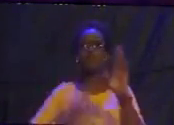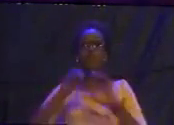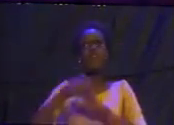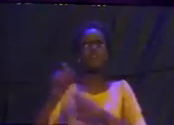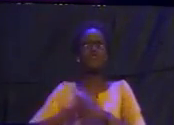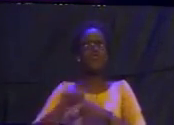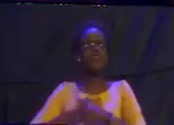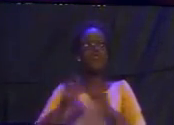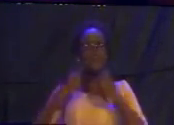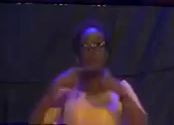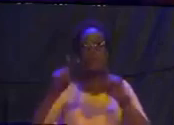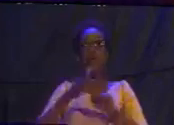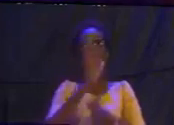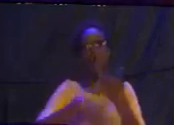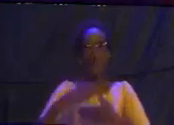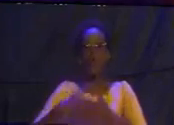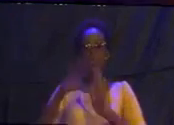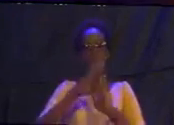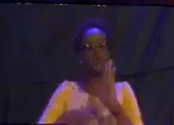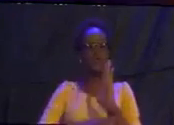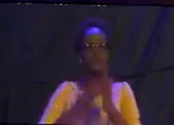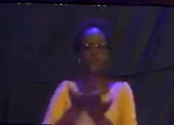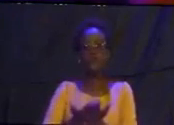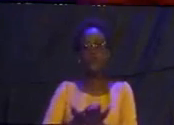register yourself. They